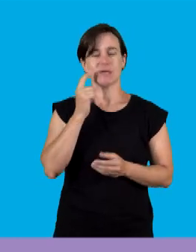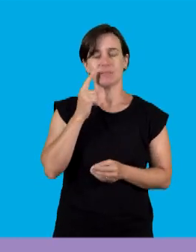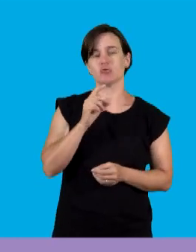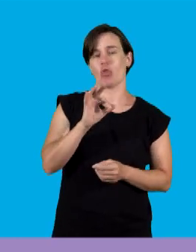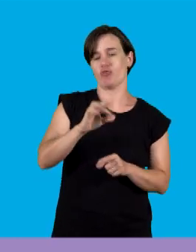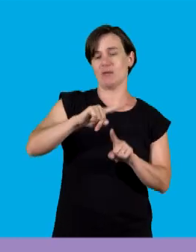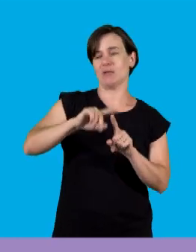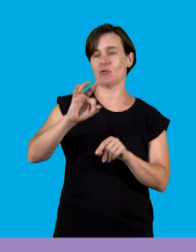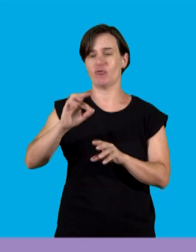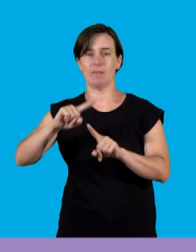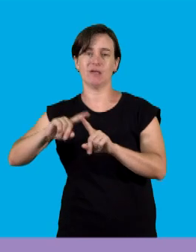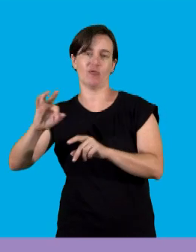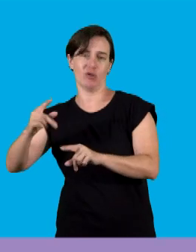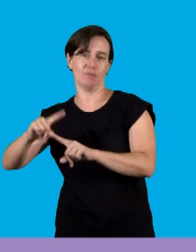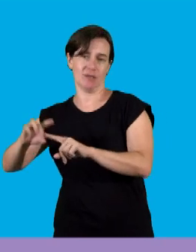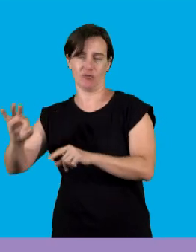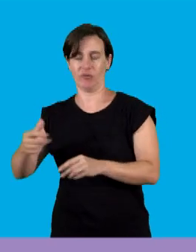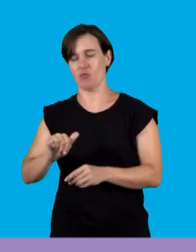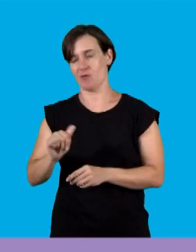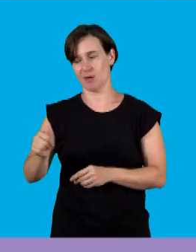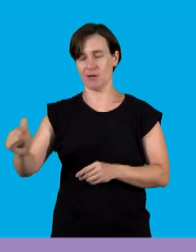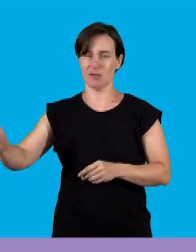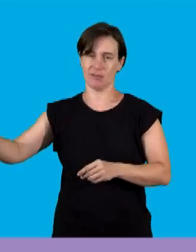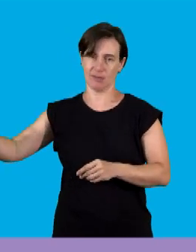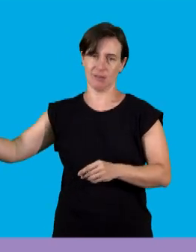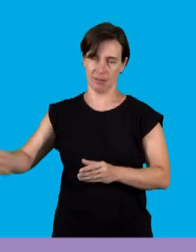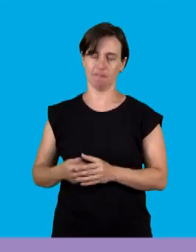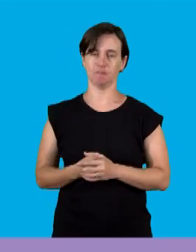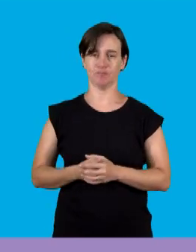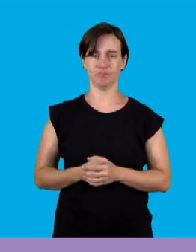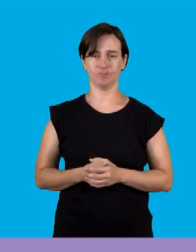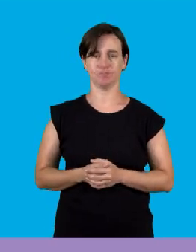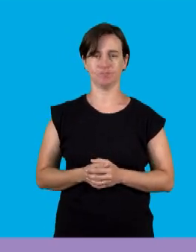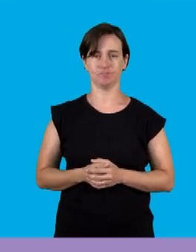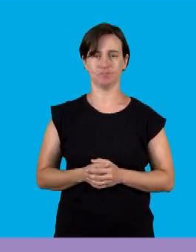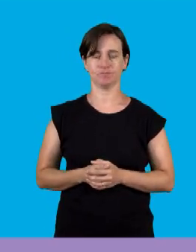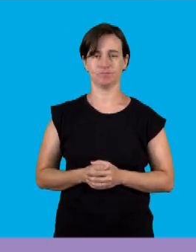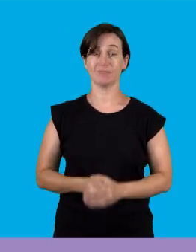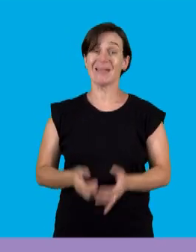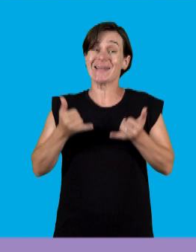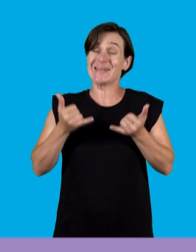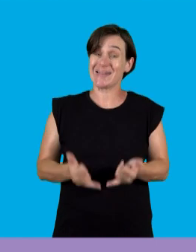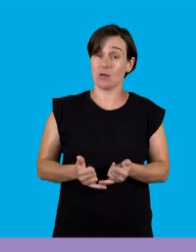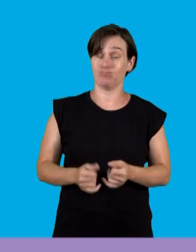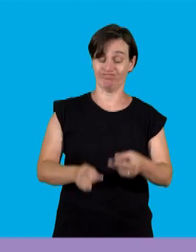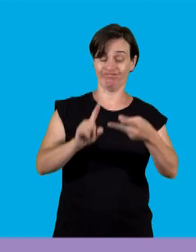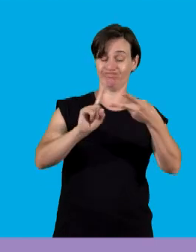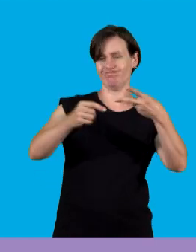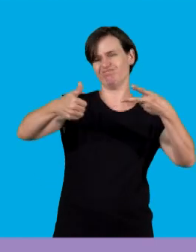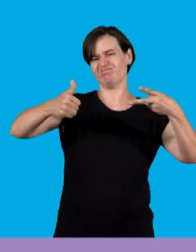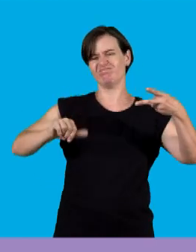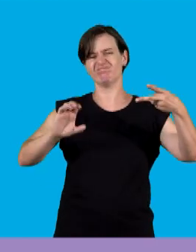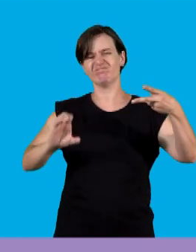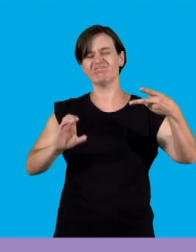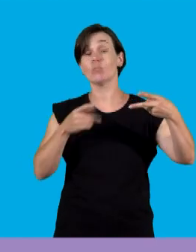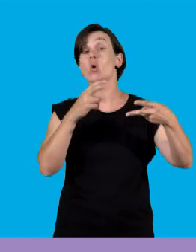adding 3 to the previous term to get that next term. Now we need to describe the numeric